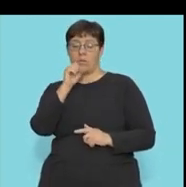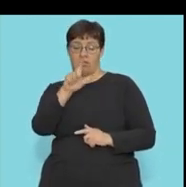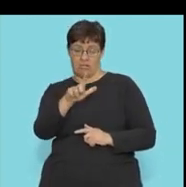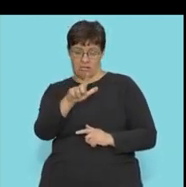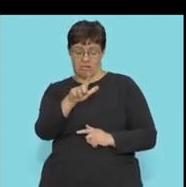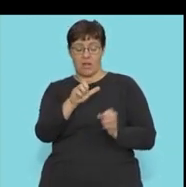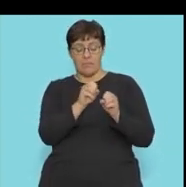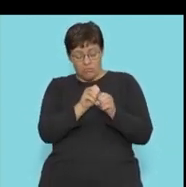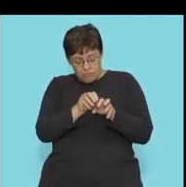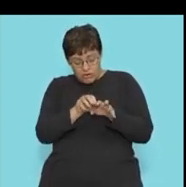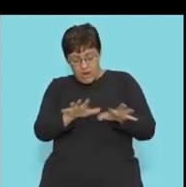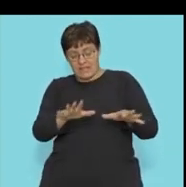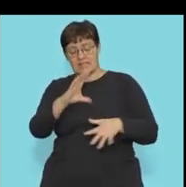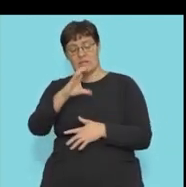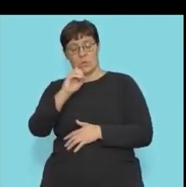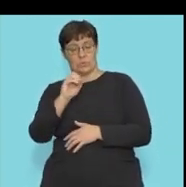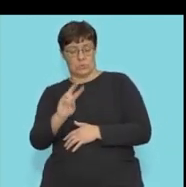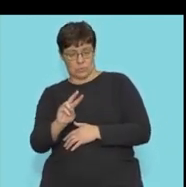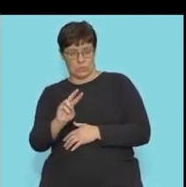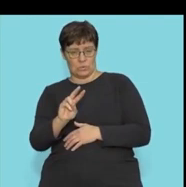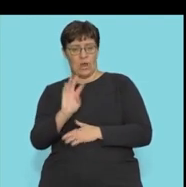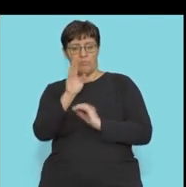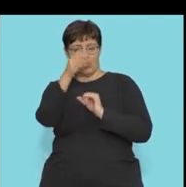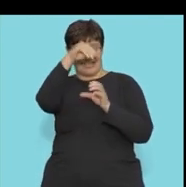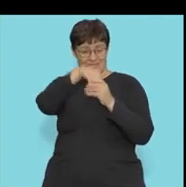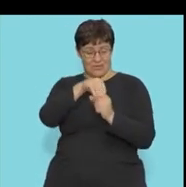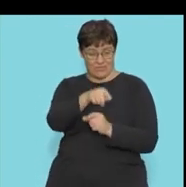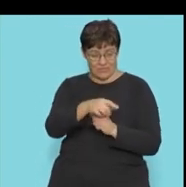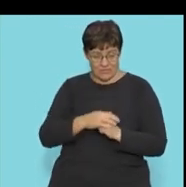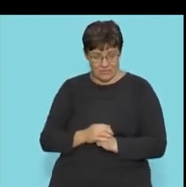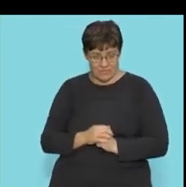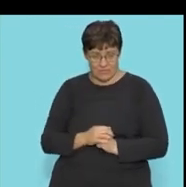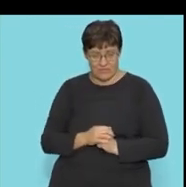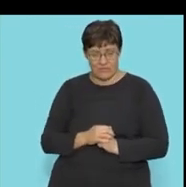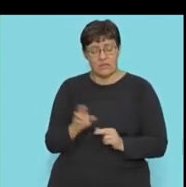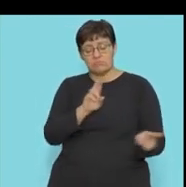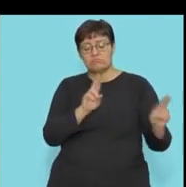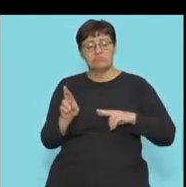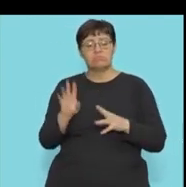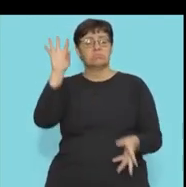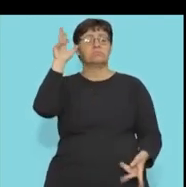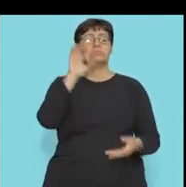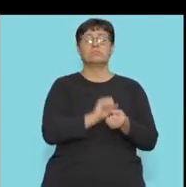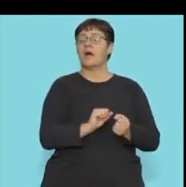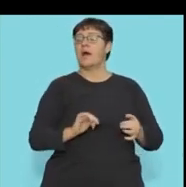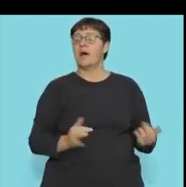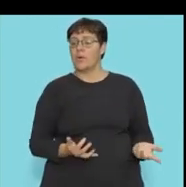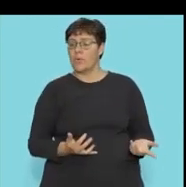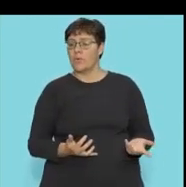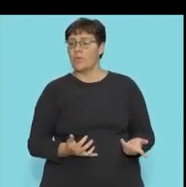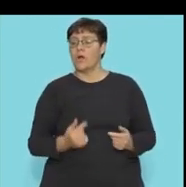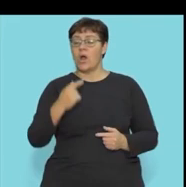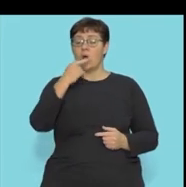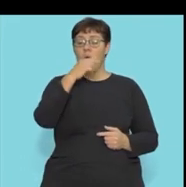is then releasing carbon dioxide in that process. This reaction can simply be summarized where we